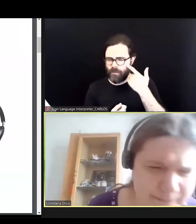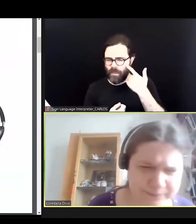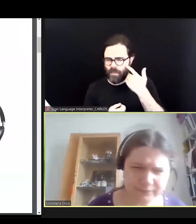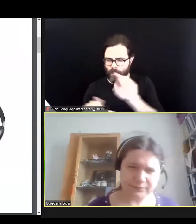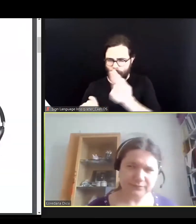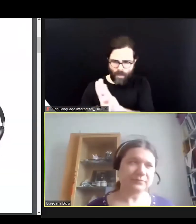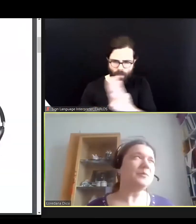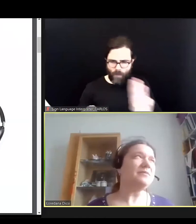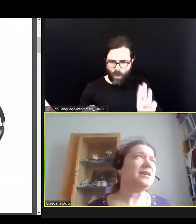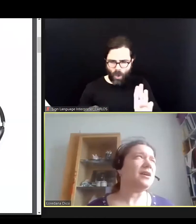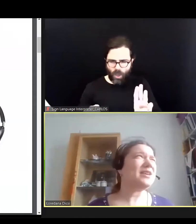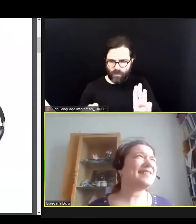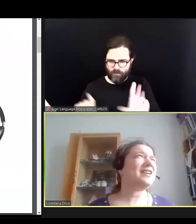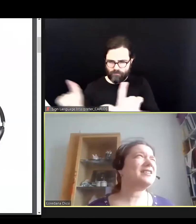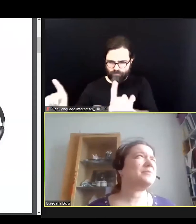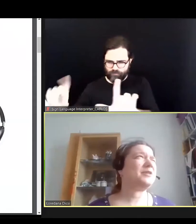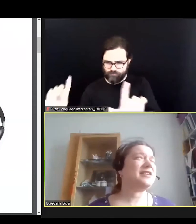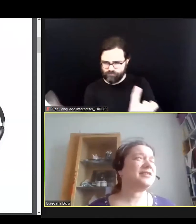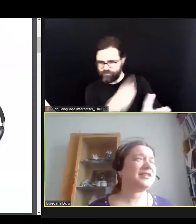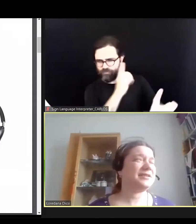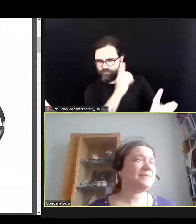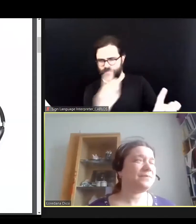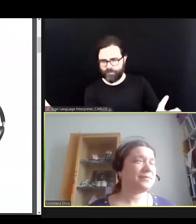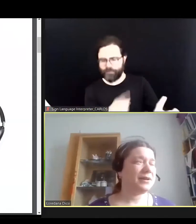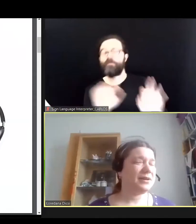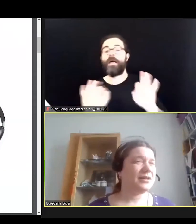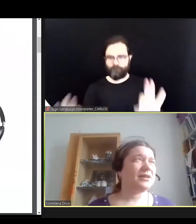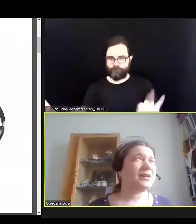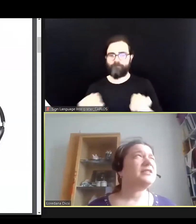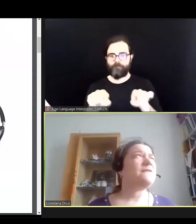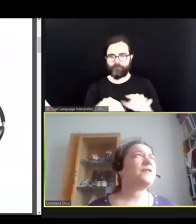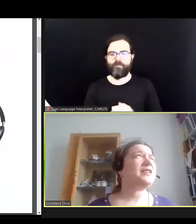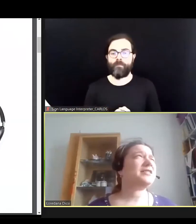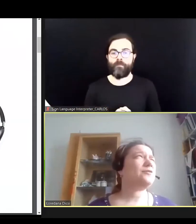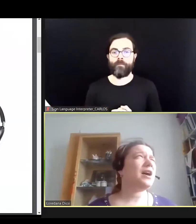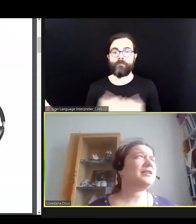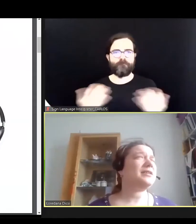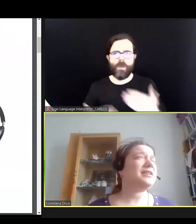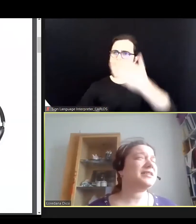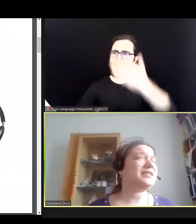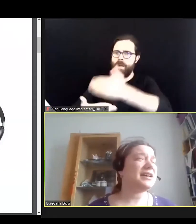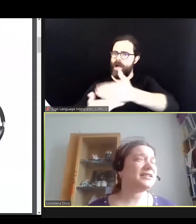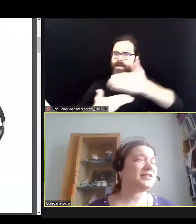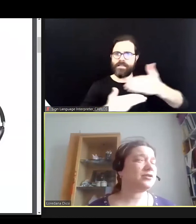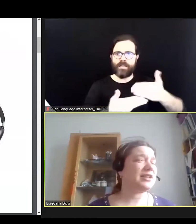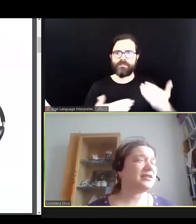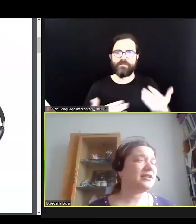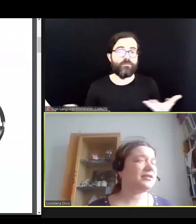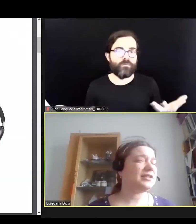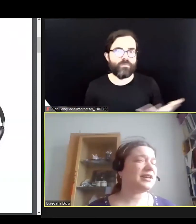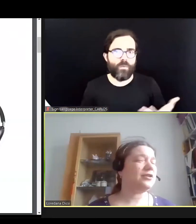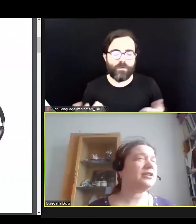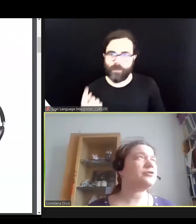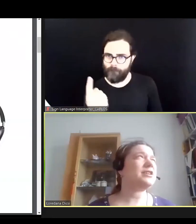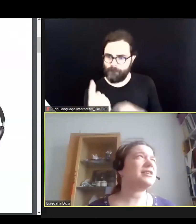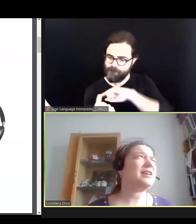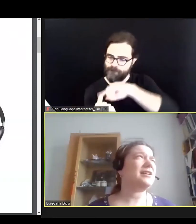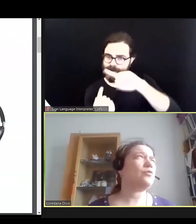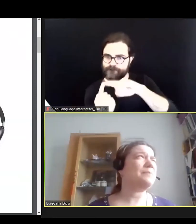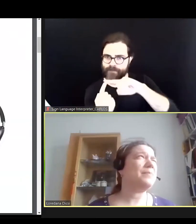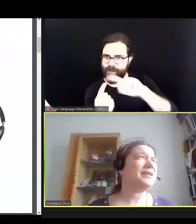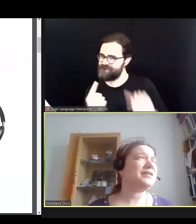Yes. Which are the barriers? The first one is access to